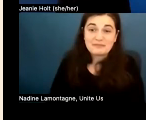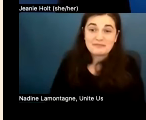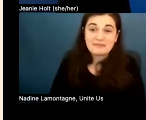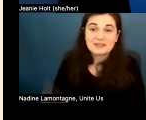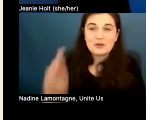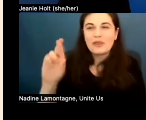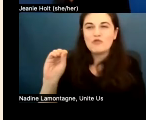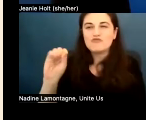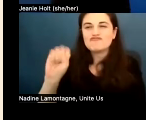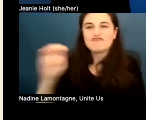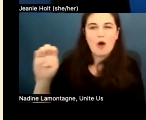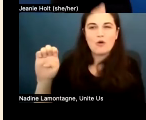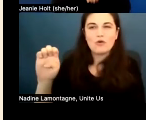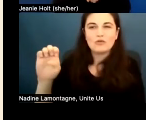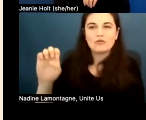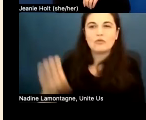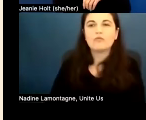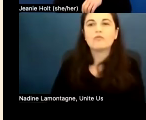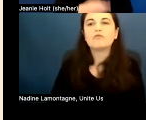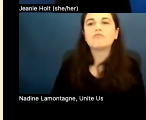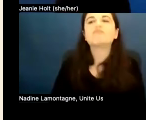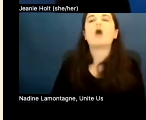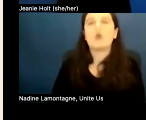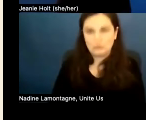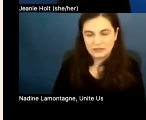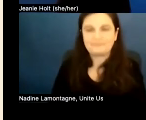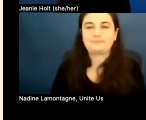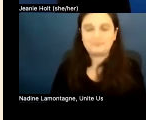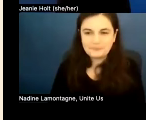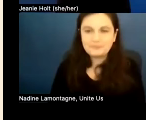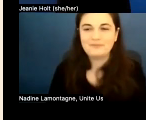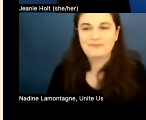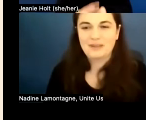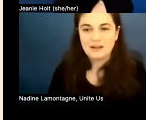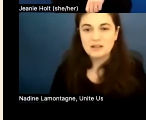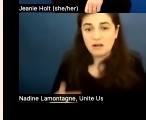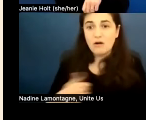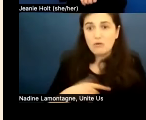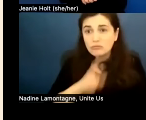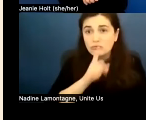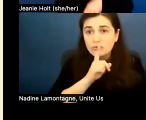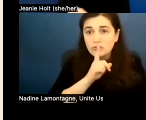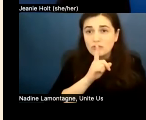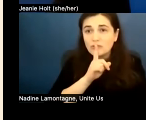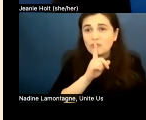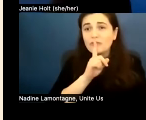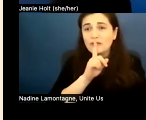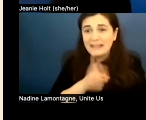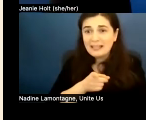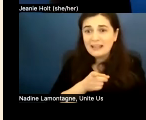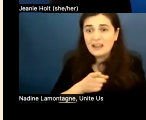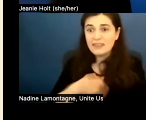sounds. So I was really frustrated by this, and quickly learned that Maine